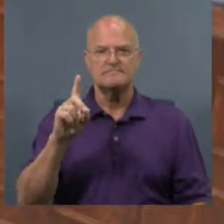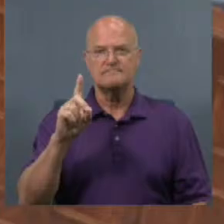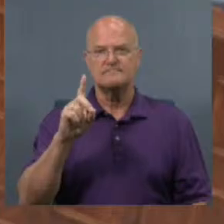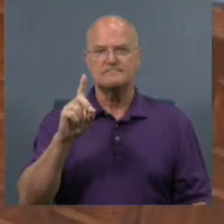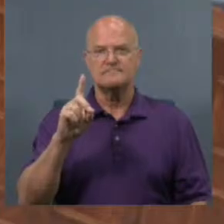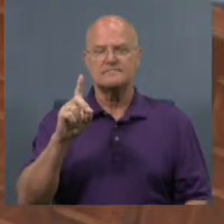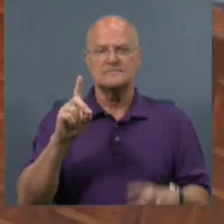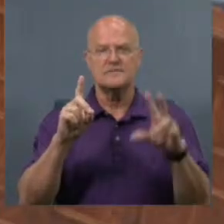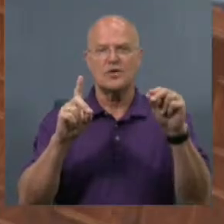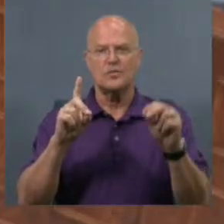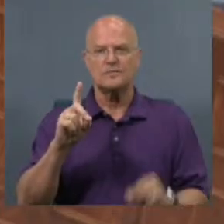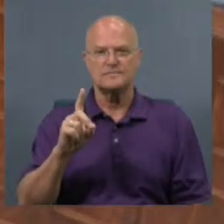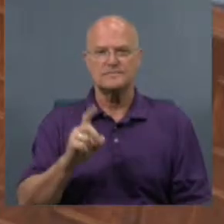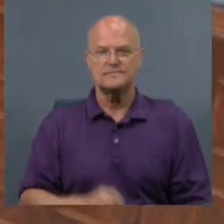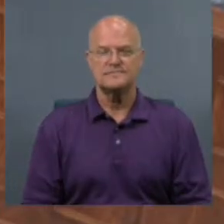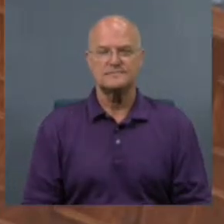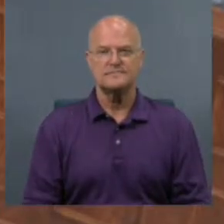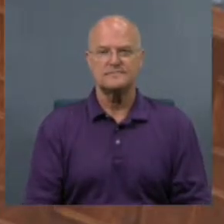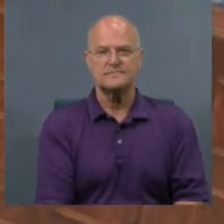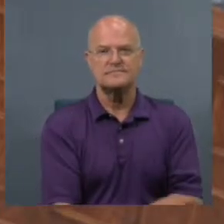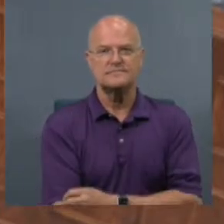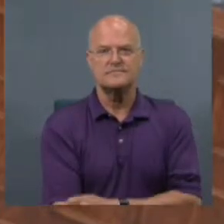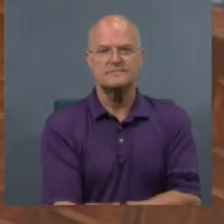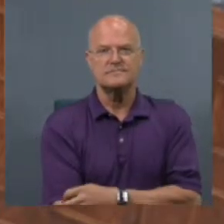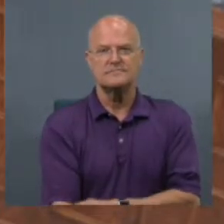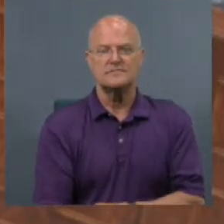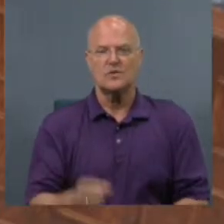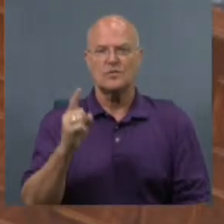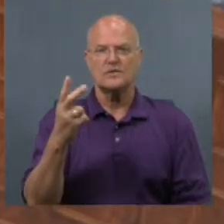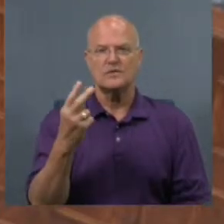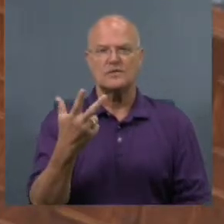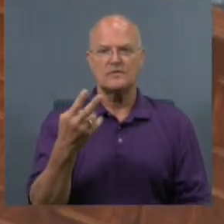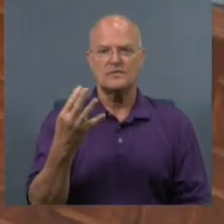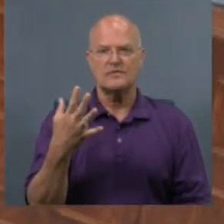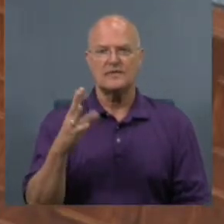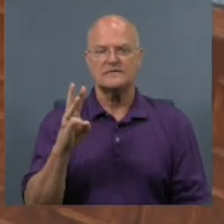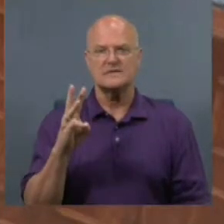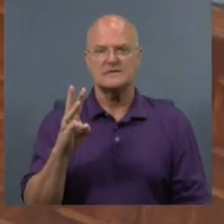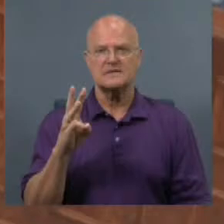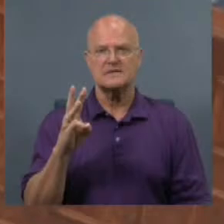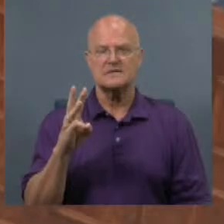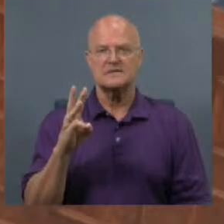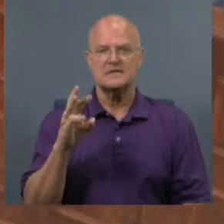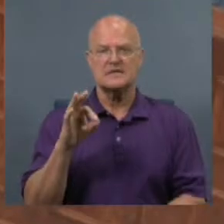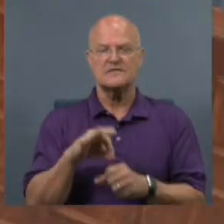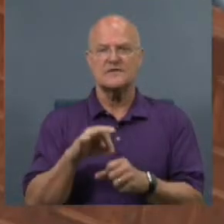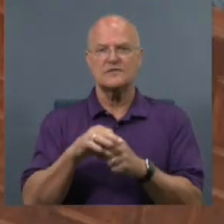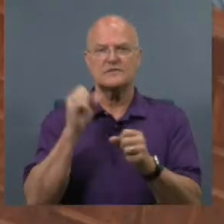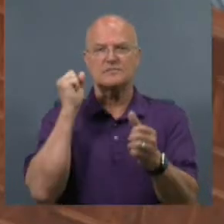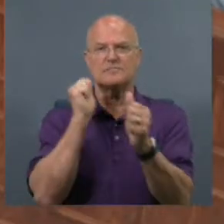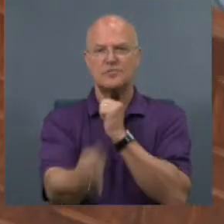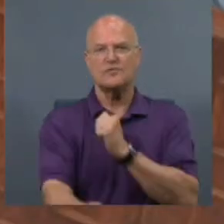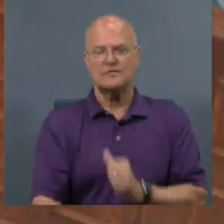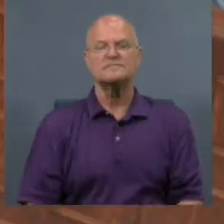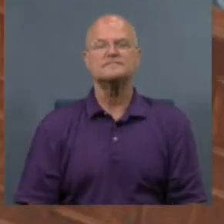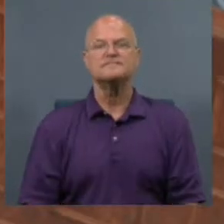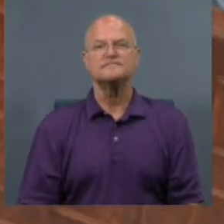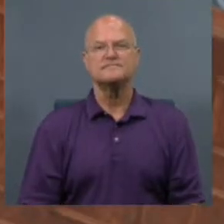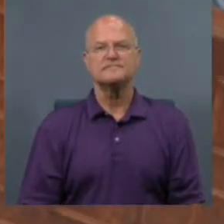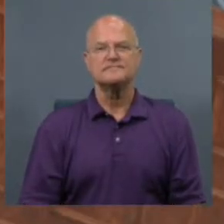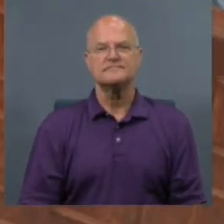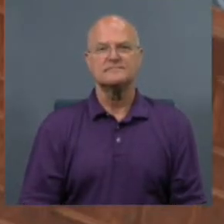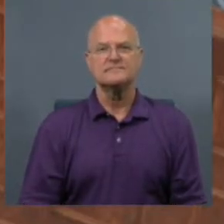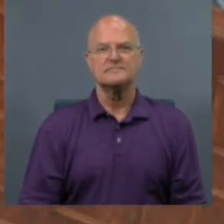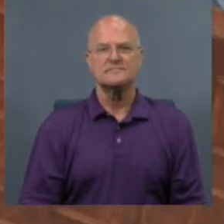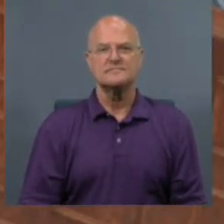I'm gonna have to say no. 1, 2, 3, 4, 5, 6. We have 6 votes. Motion is approved. All